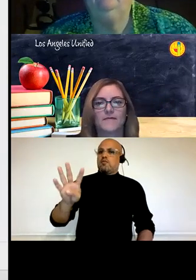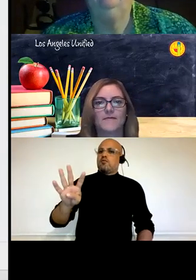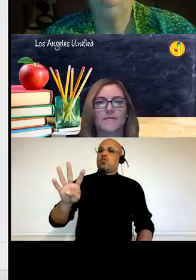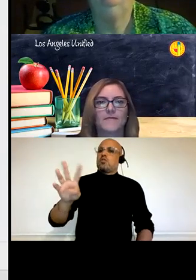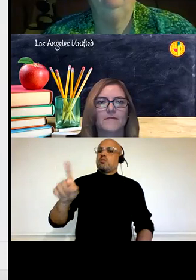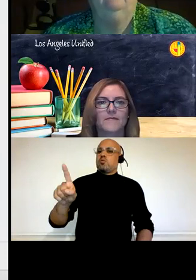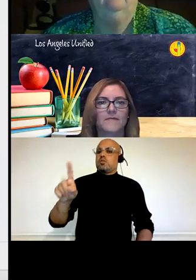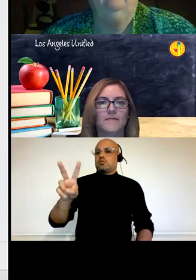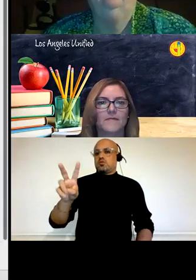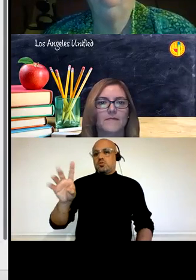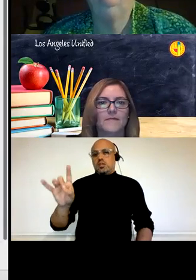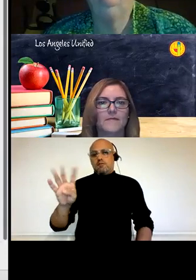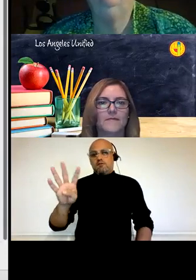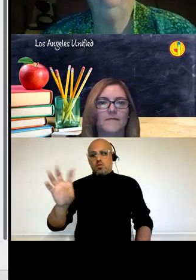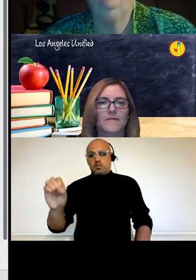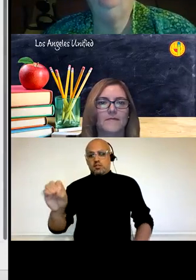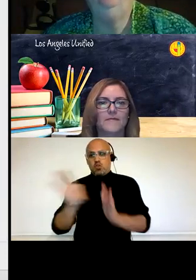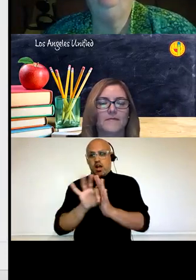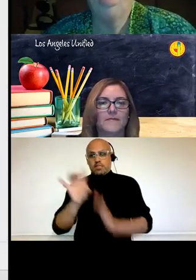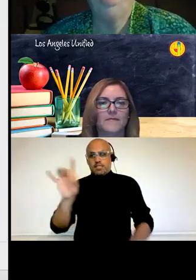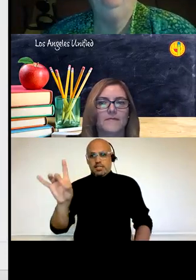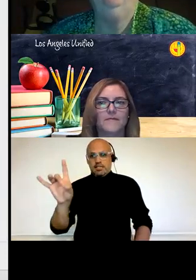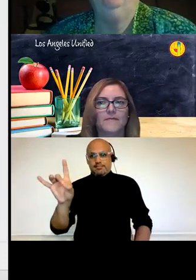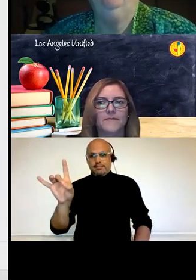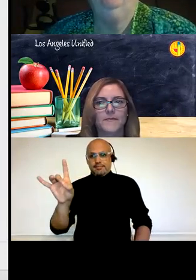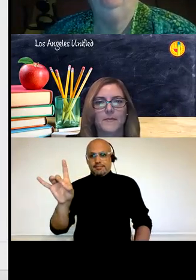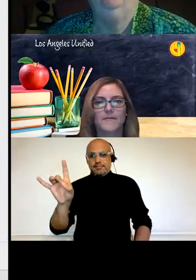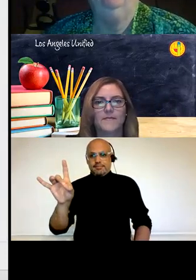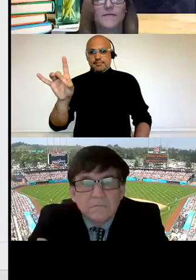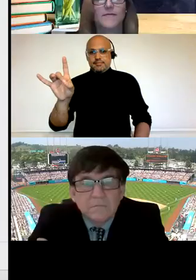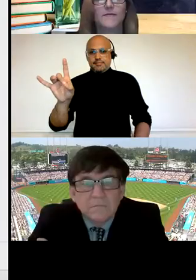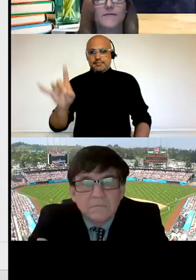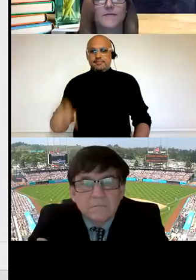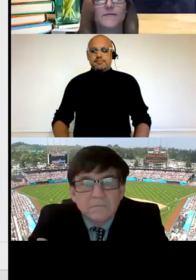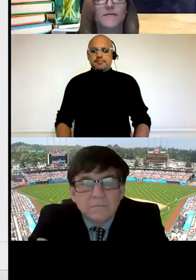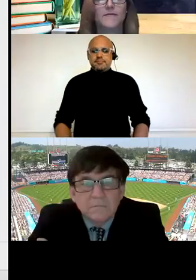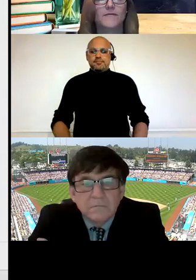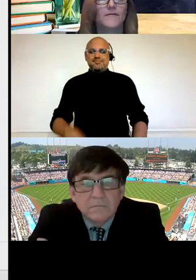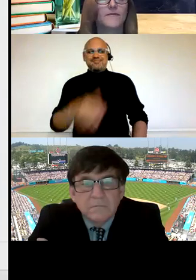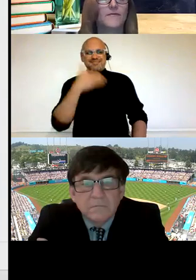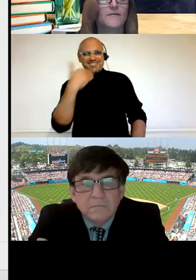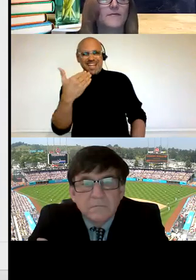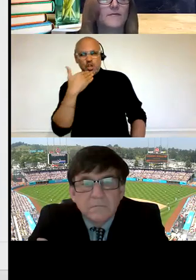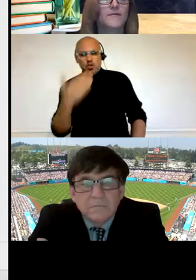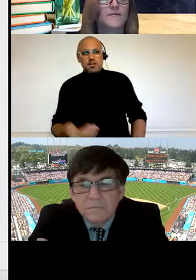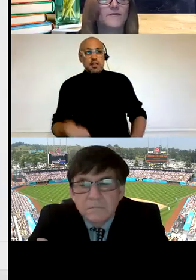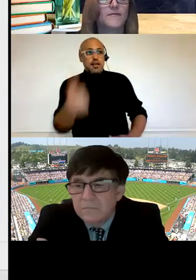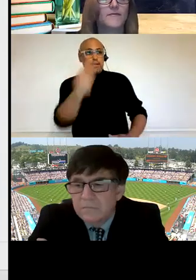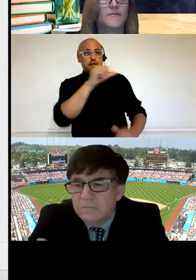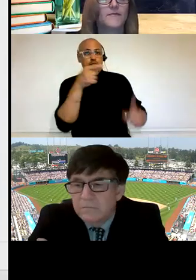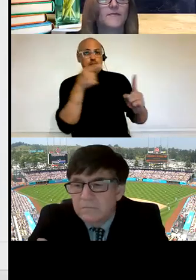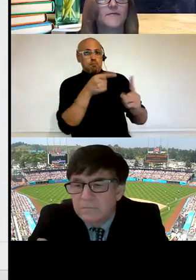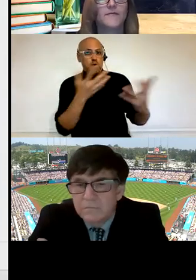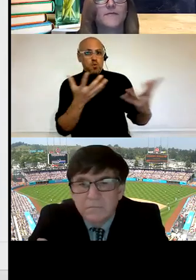213-241-3840, option 8. Thank you. Thank you, Pia. The other thing that I wanted to bring up, I've received